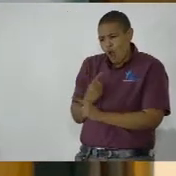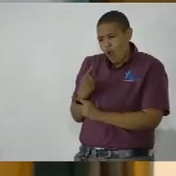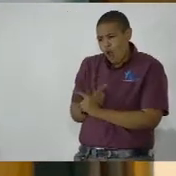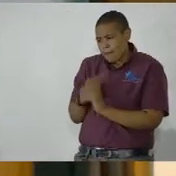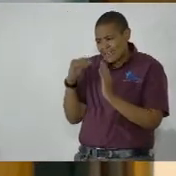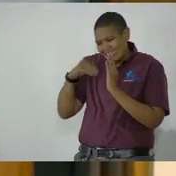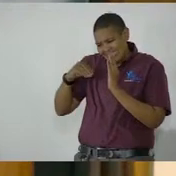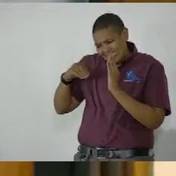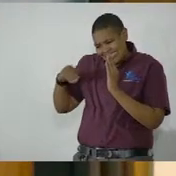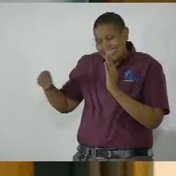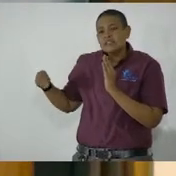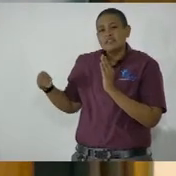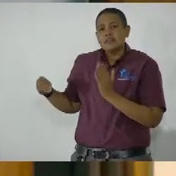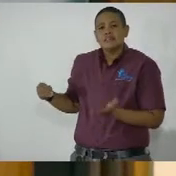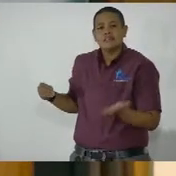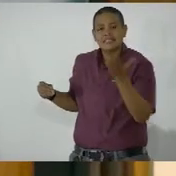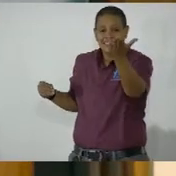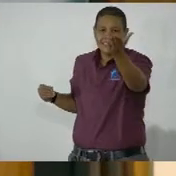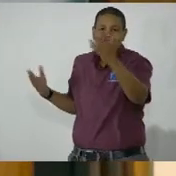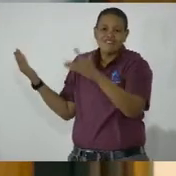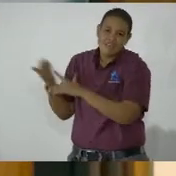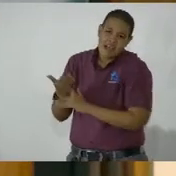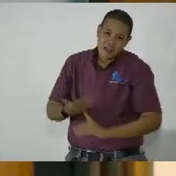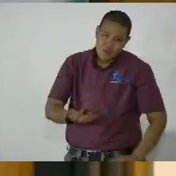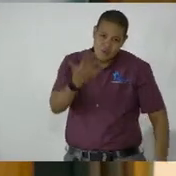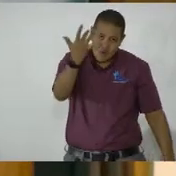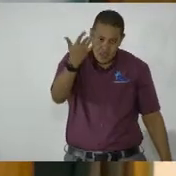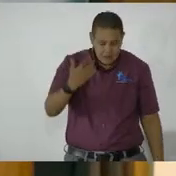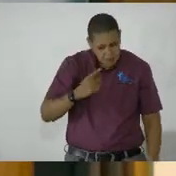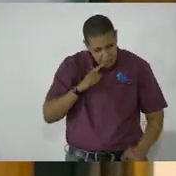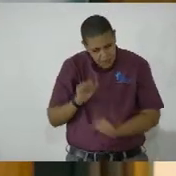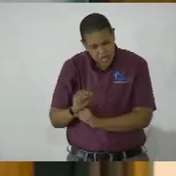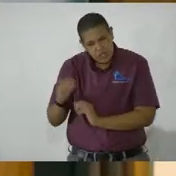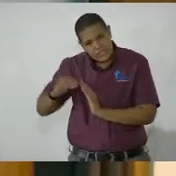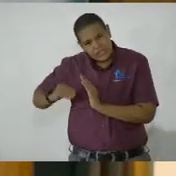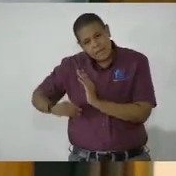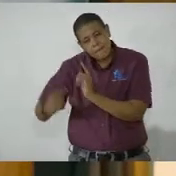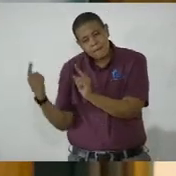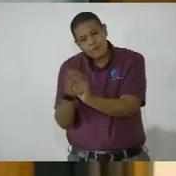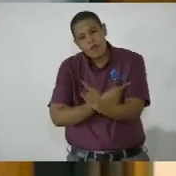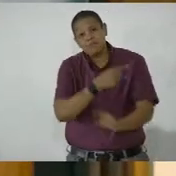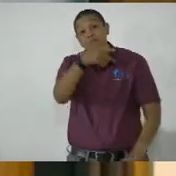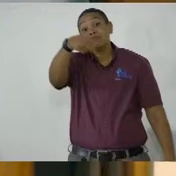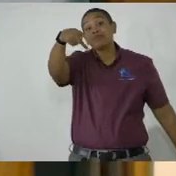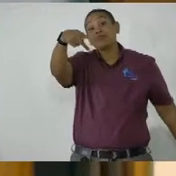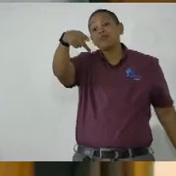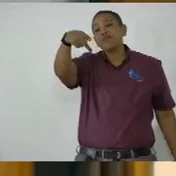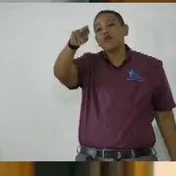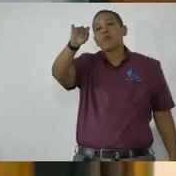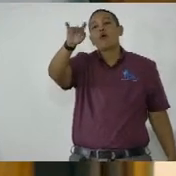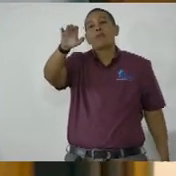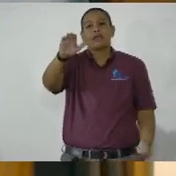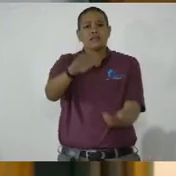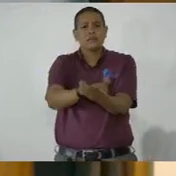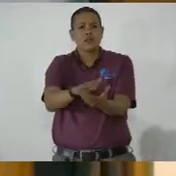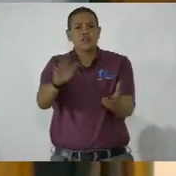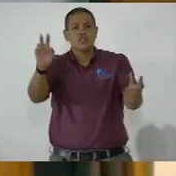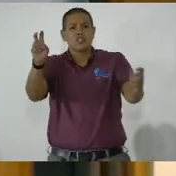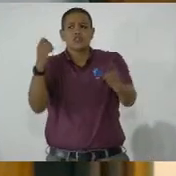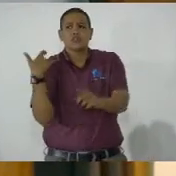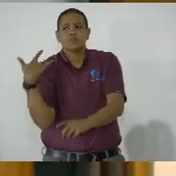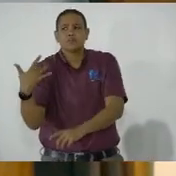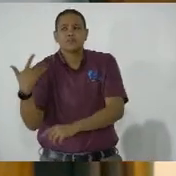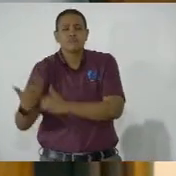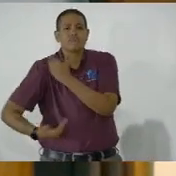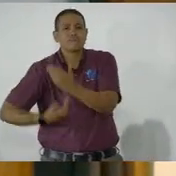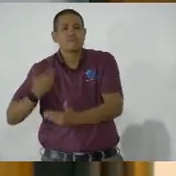completed before they are filed. Moreover, Madam Speaker, probate and matrimonial matters are expected to be